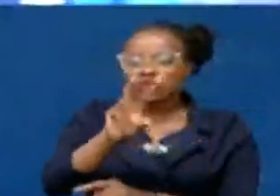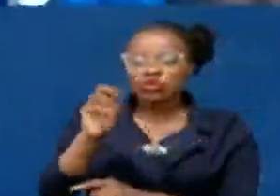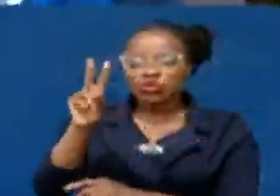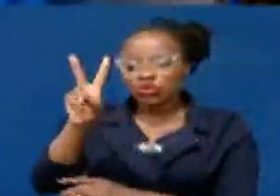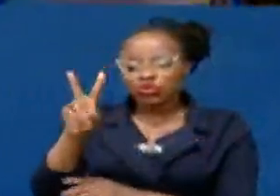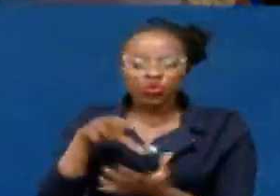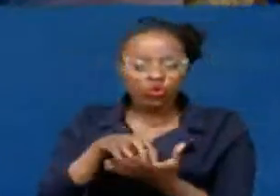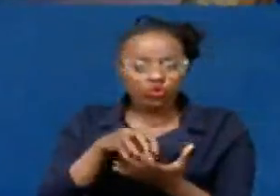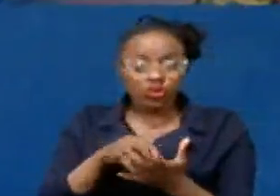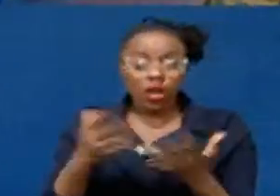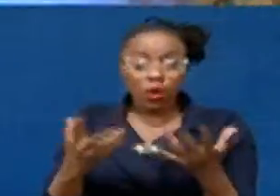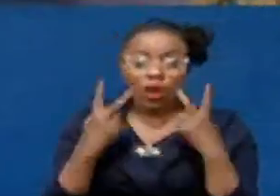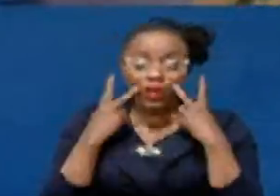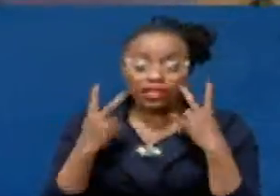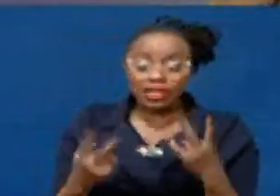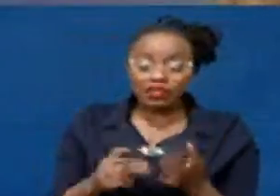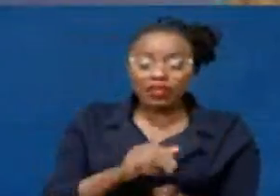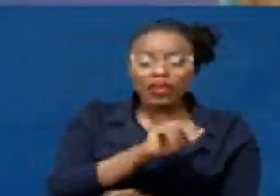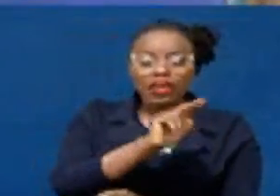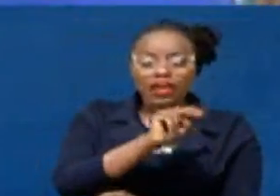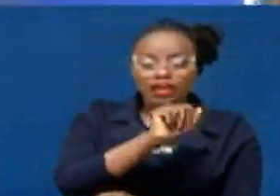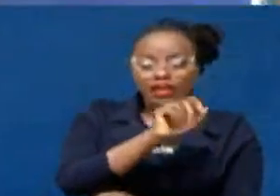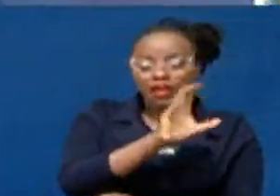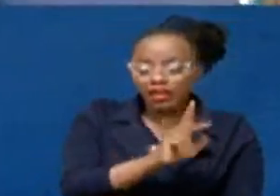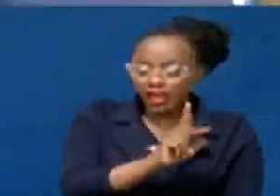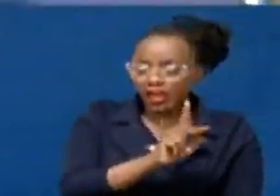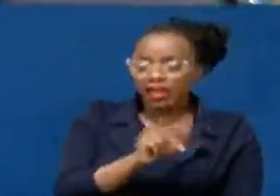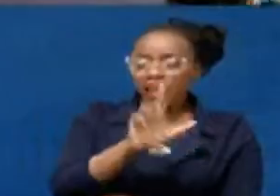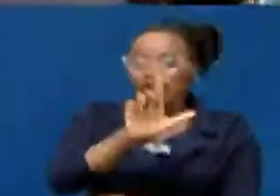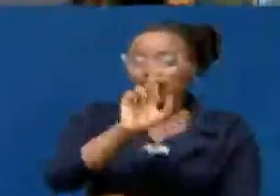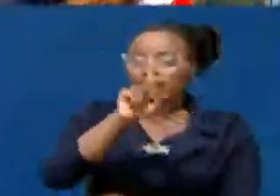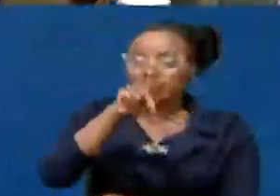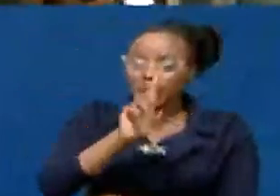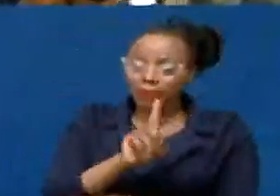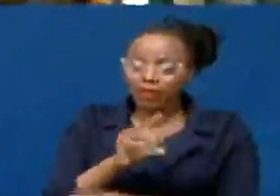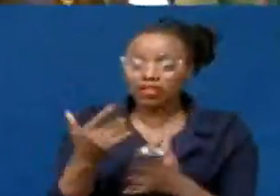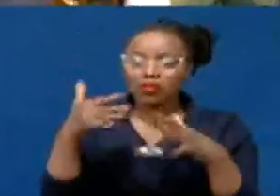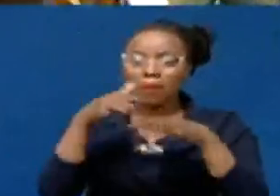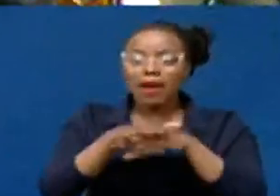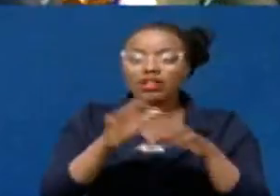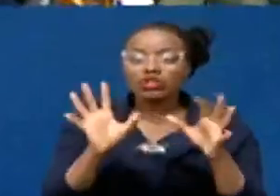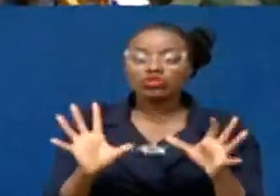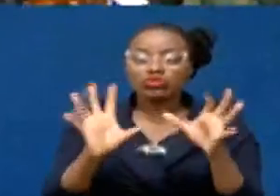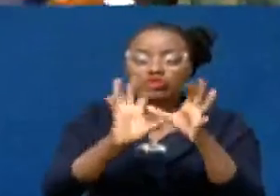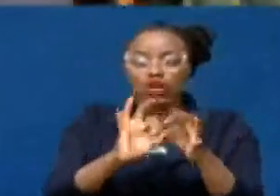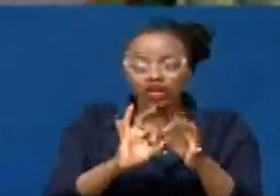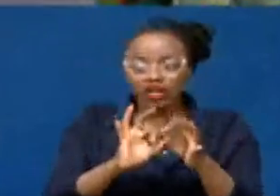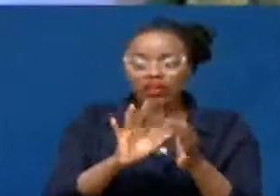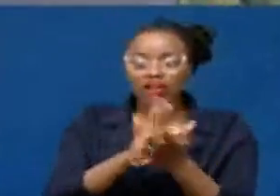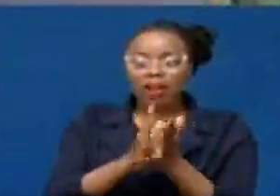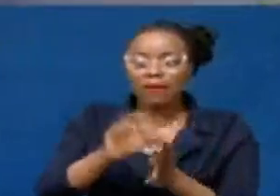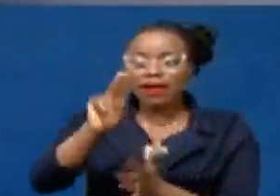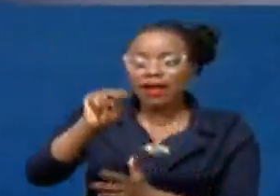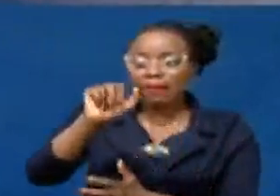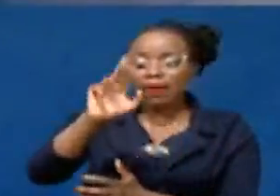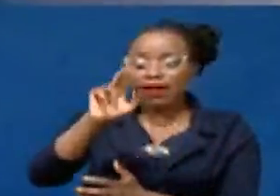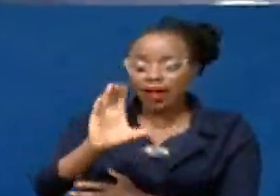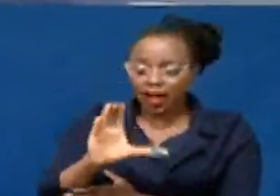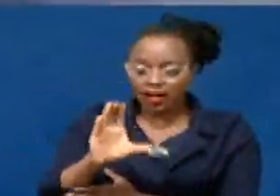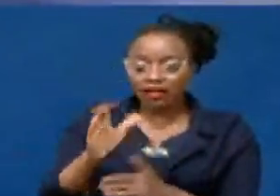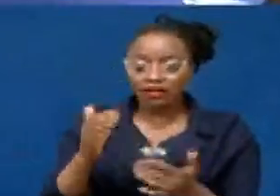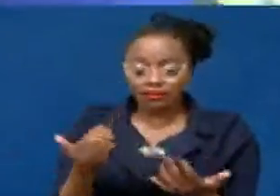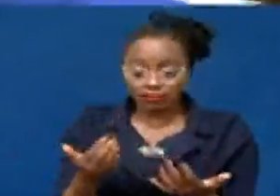2002 scenario where we saw NEK, LDP merging eventually to join into NAC, the National